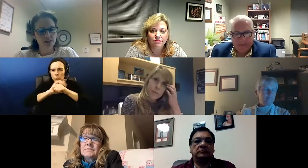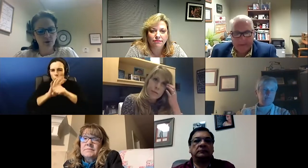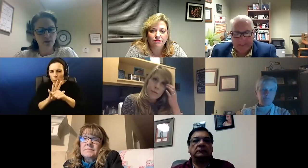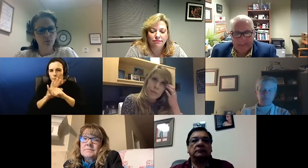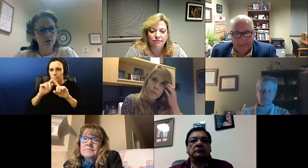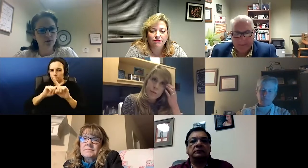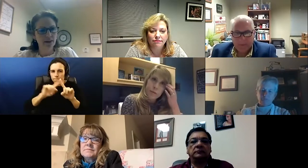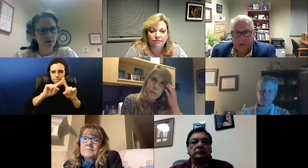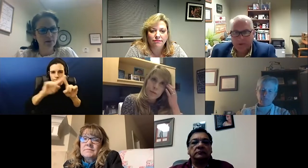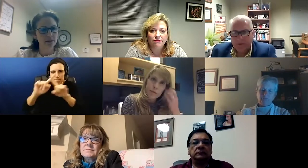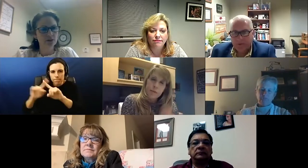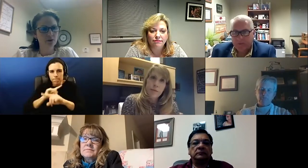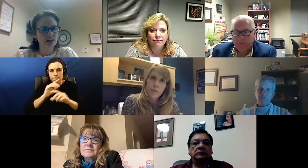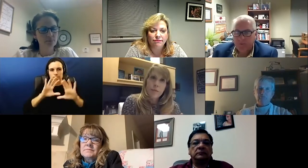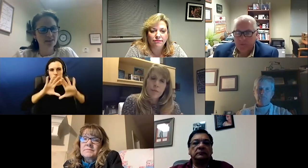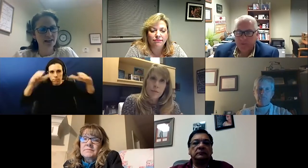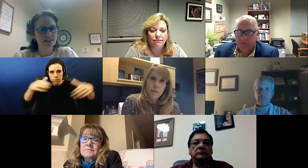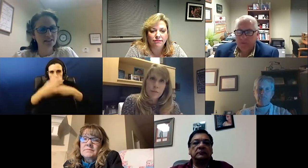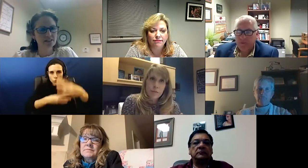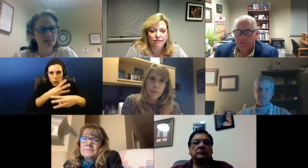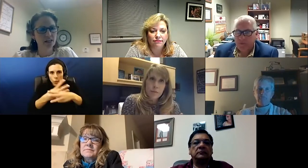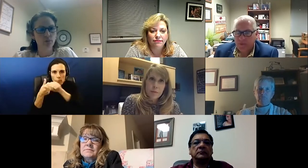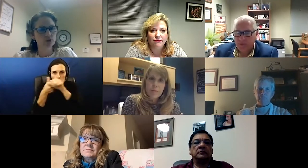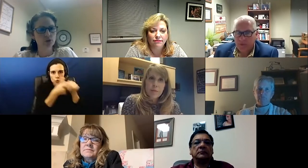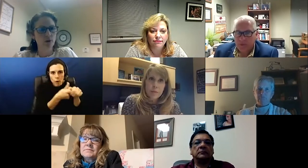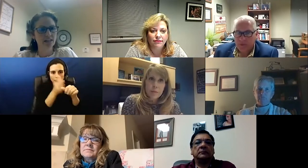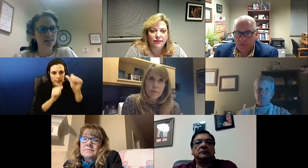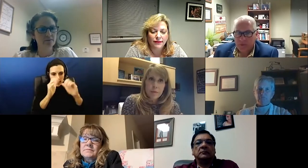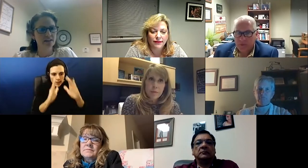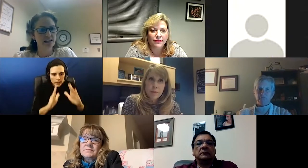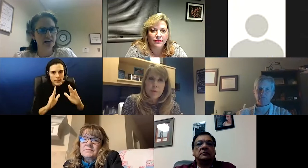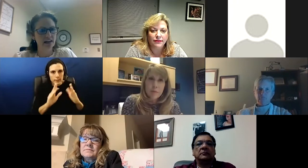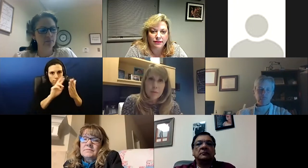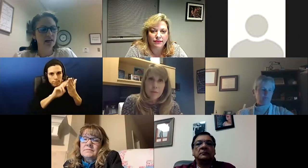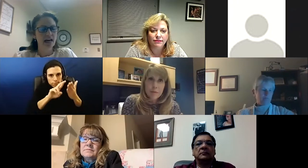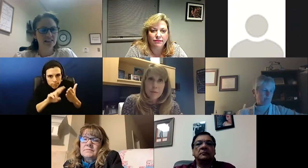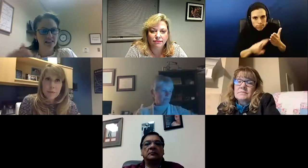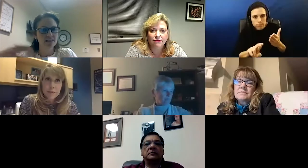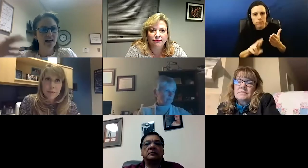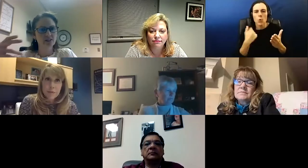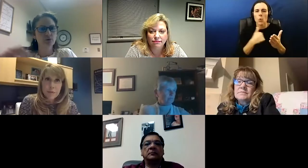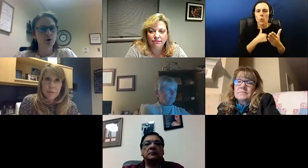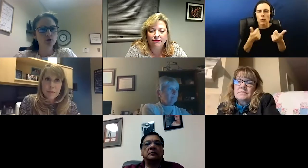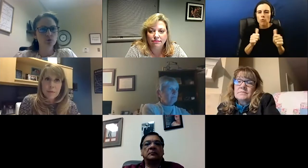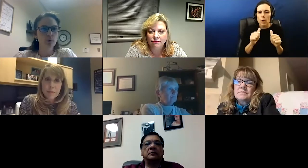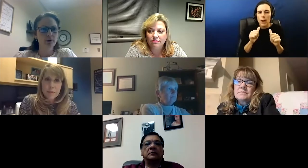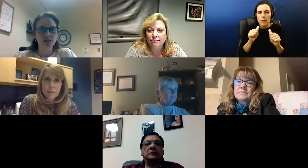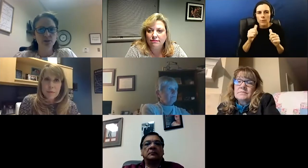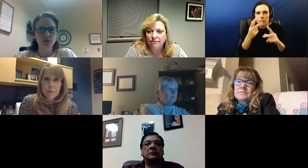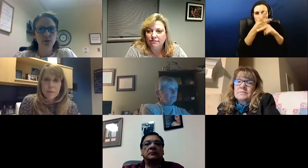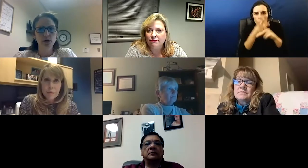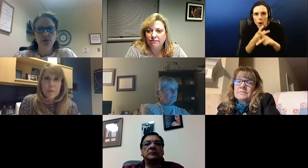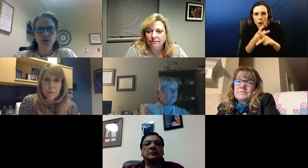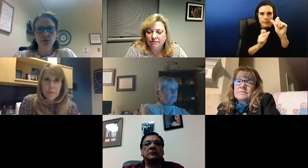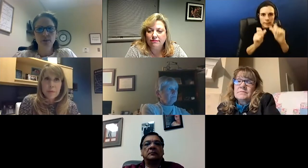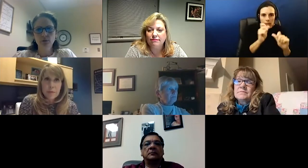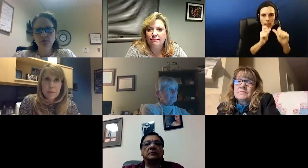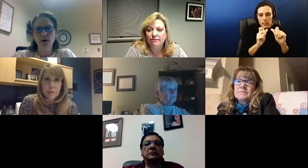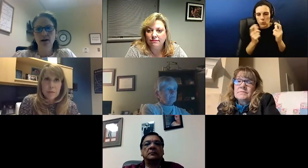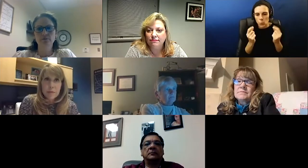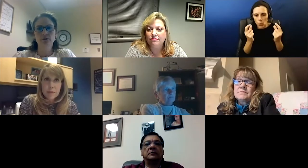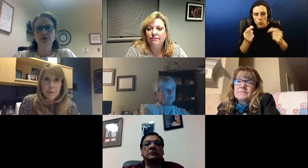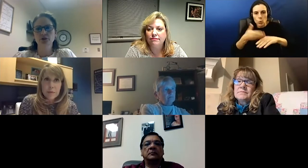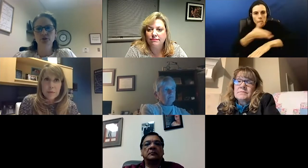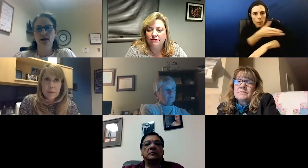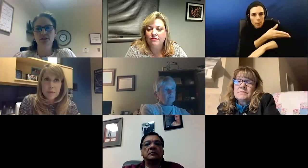variants around the world that are being tracked by scientists. And we're just waiting to find out as the science grows, what we can do to improve